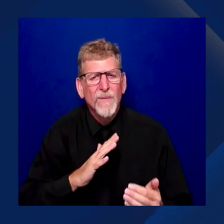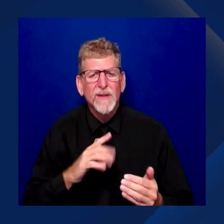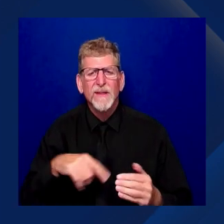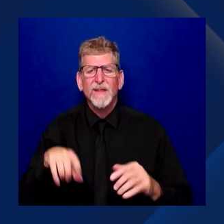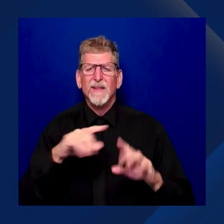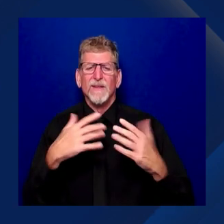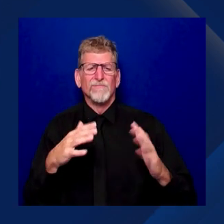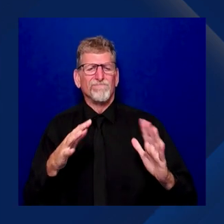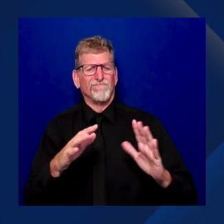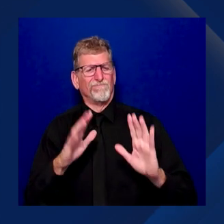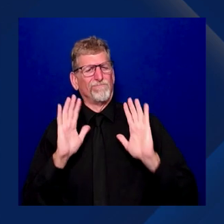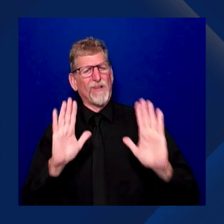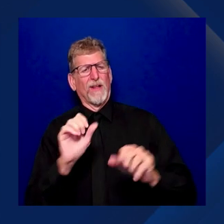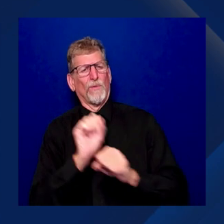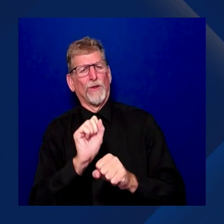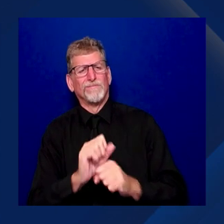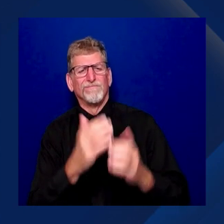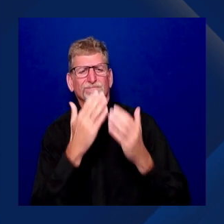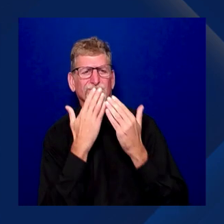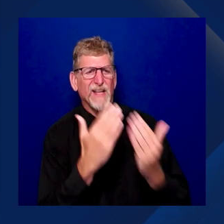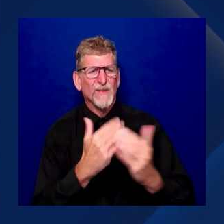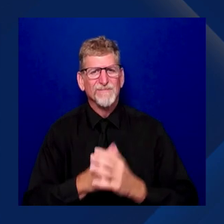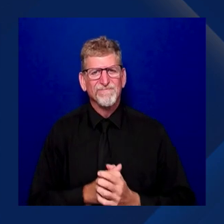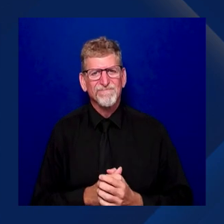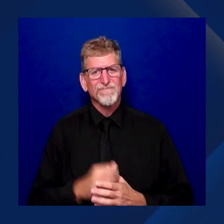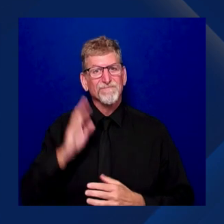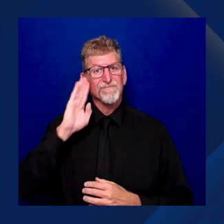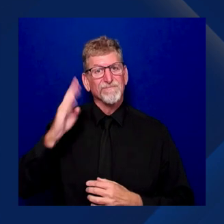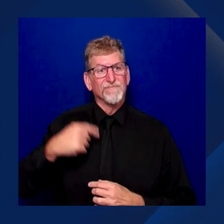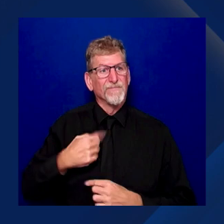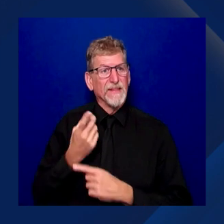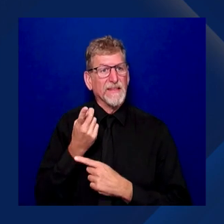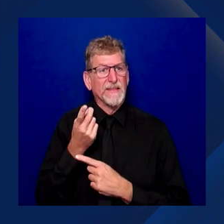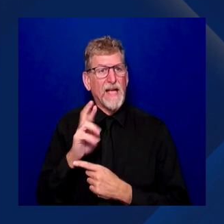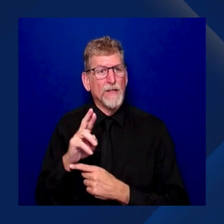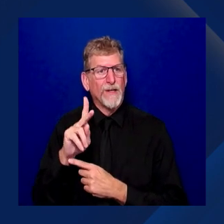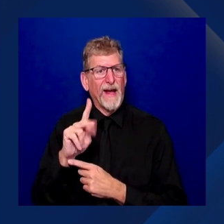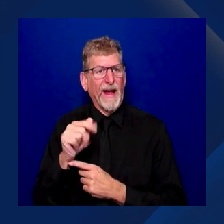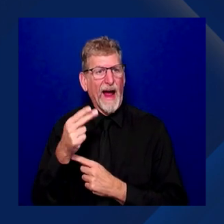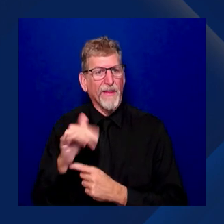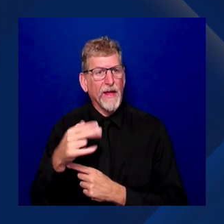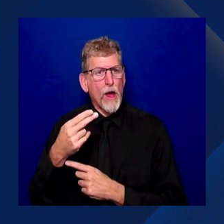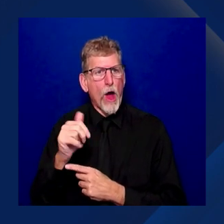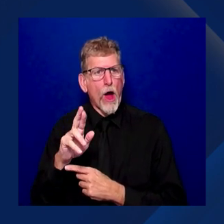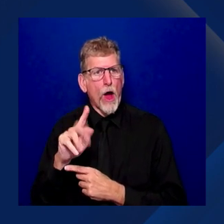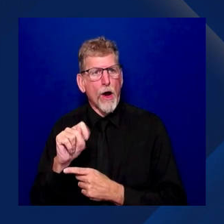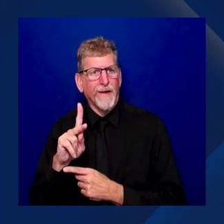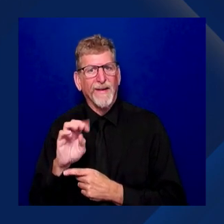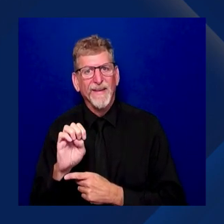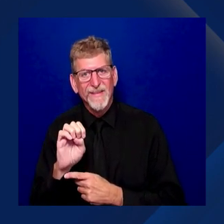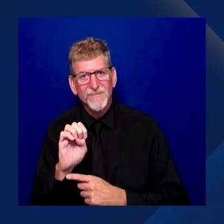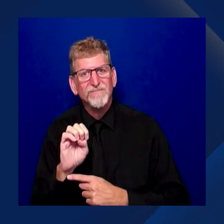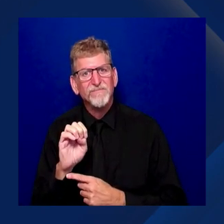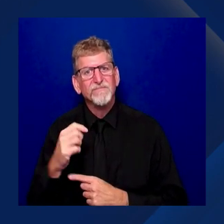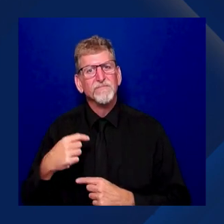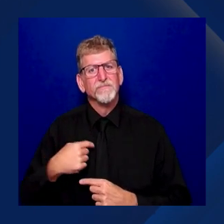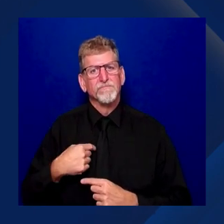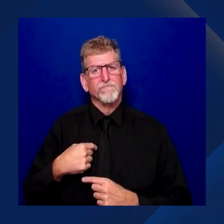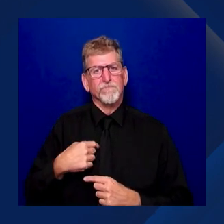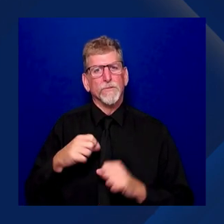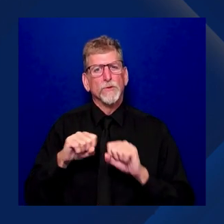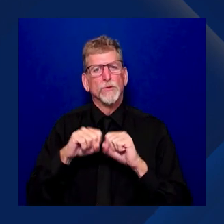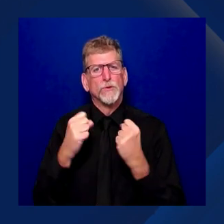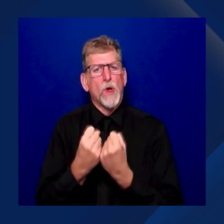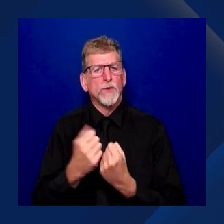Hello, I'm Dr. Kathy Hartke, social action leader for the Wisconsin United Methodist Women. I have spent my career as